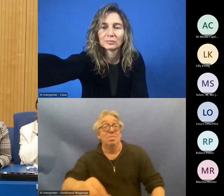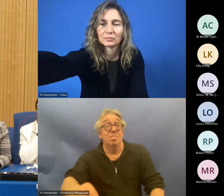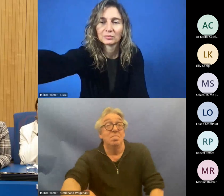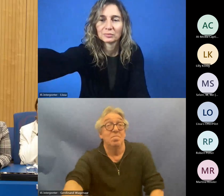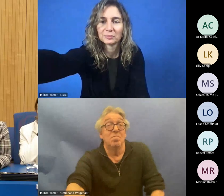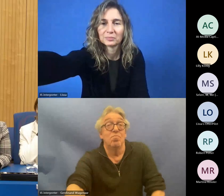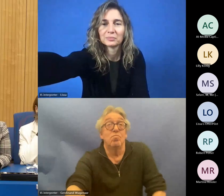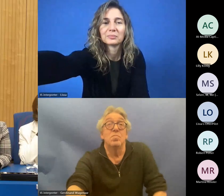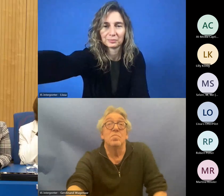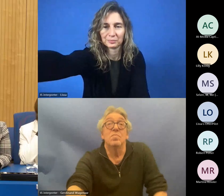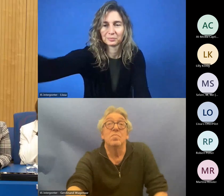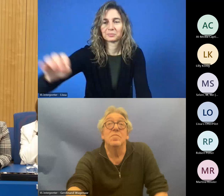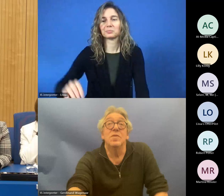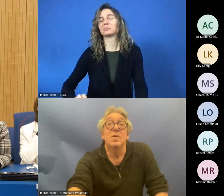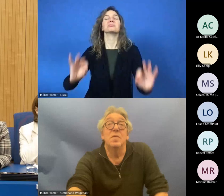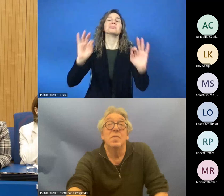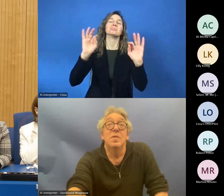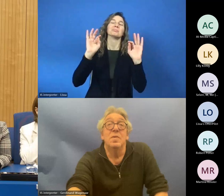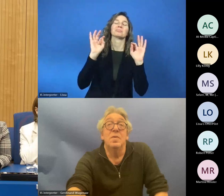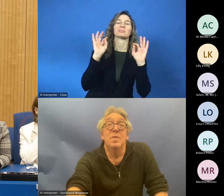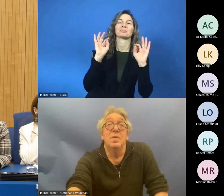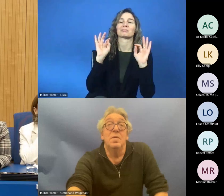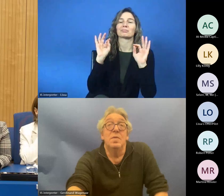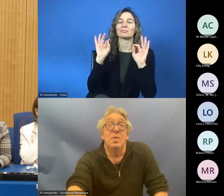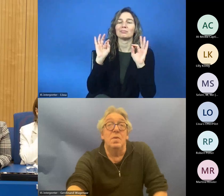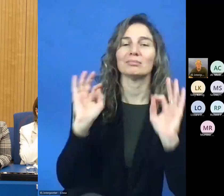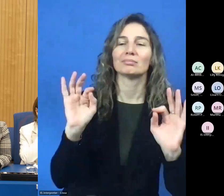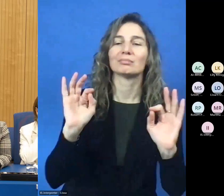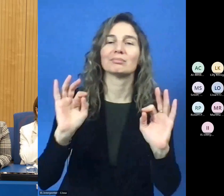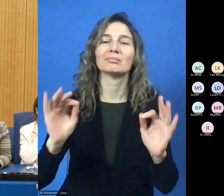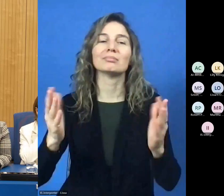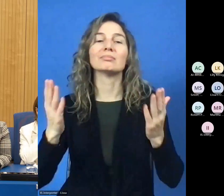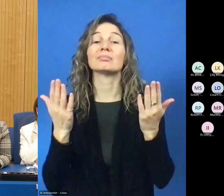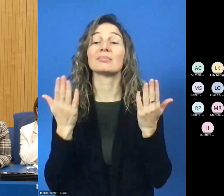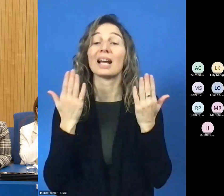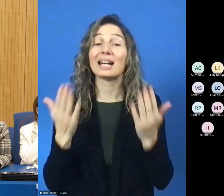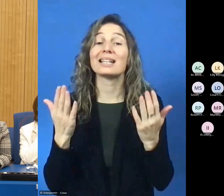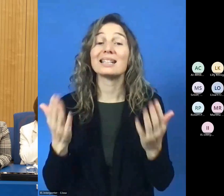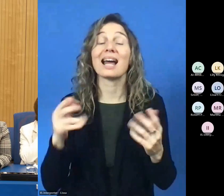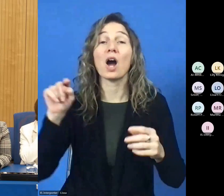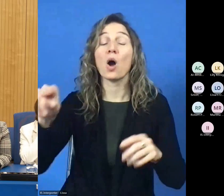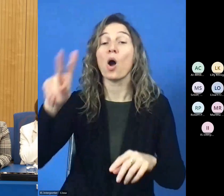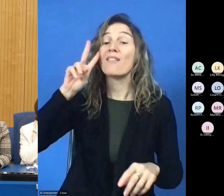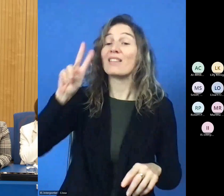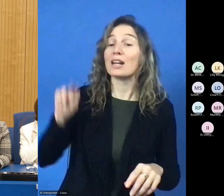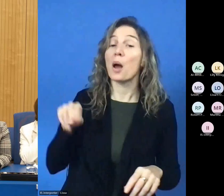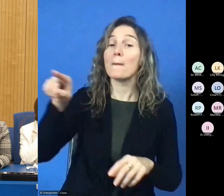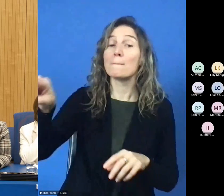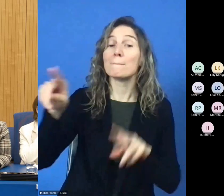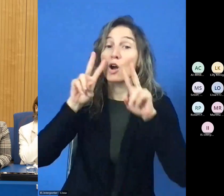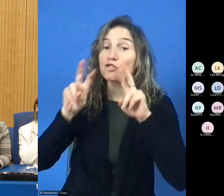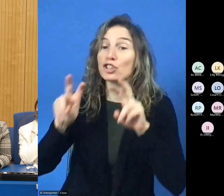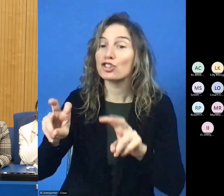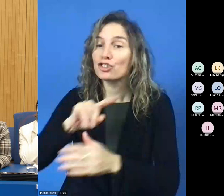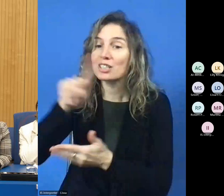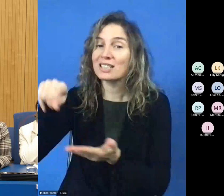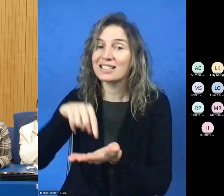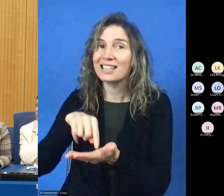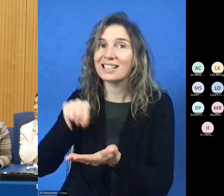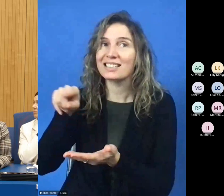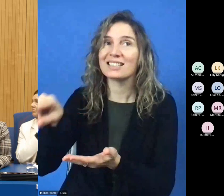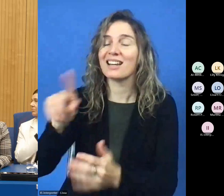our another project, which is Research Center for Inclusion from Vietnam. We have Than and Ross.